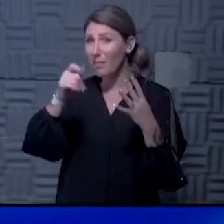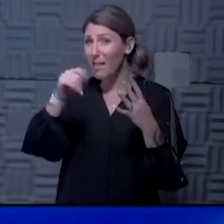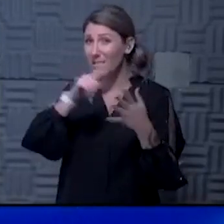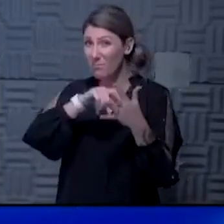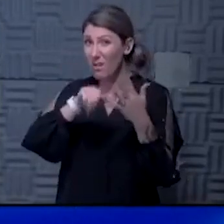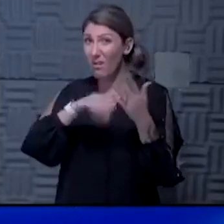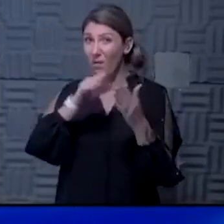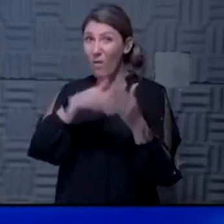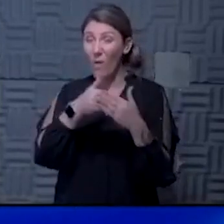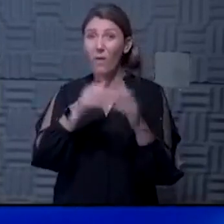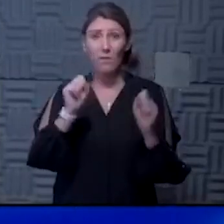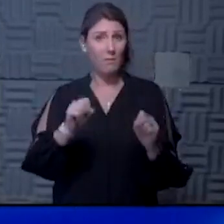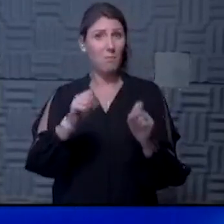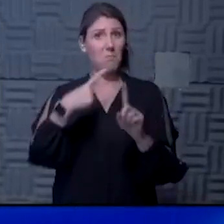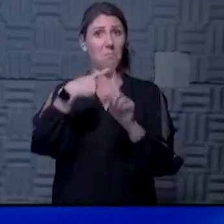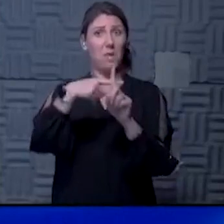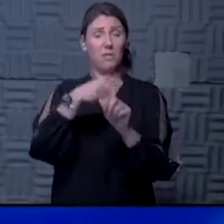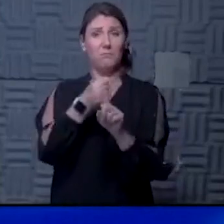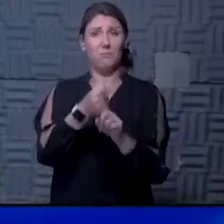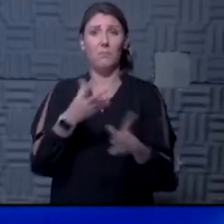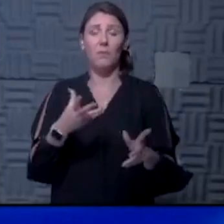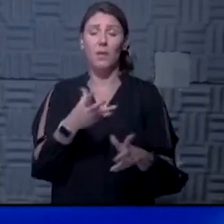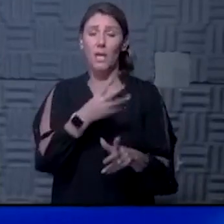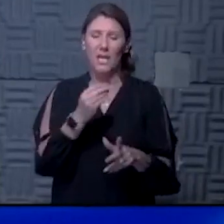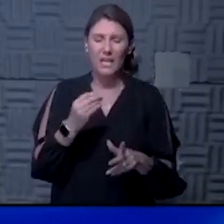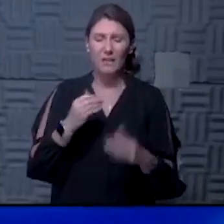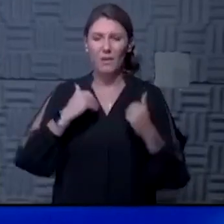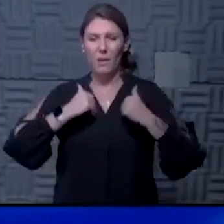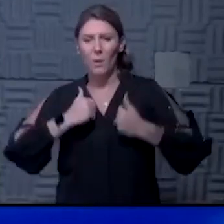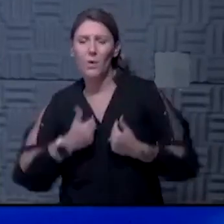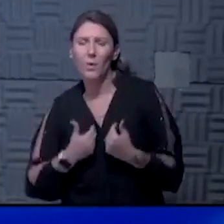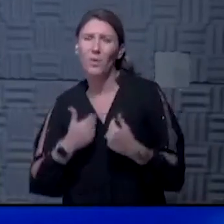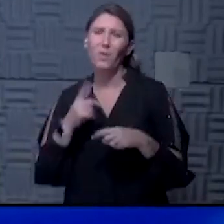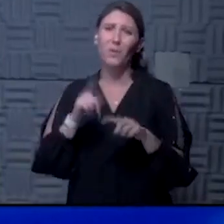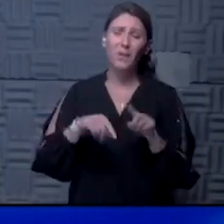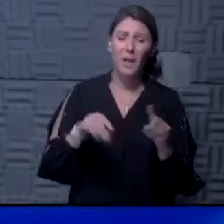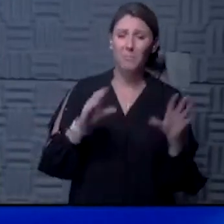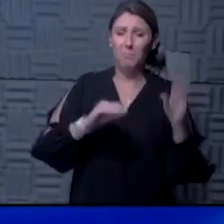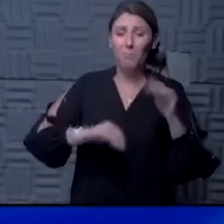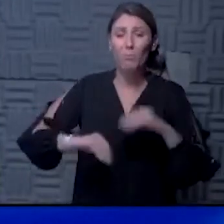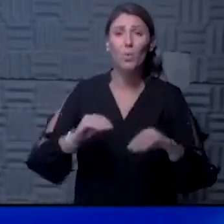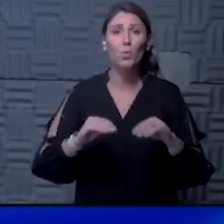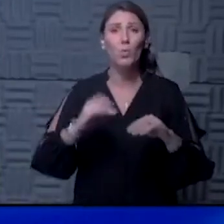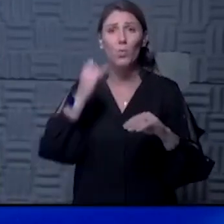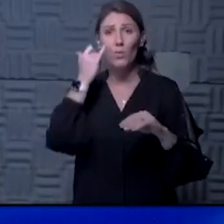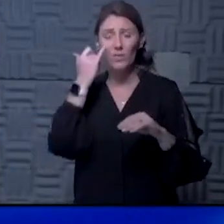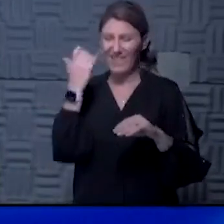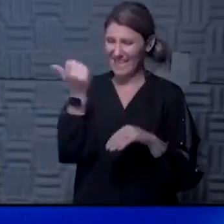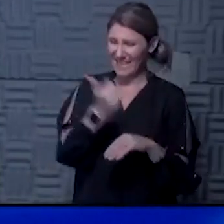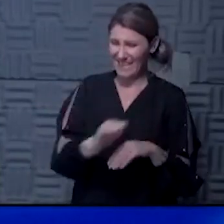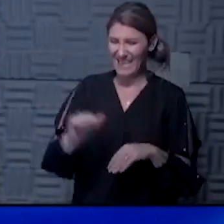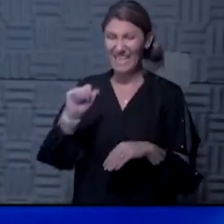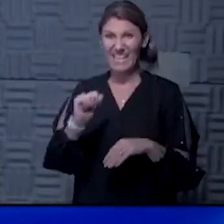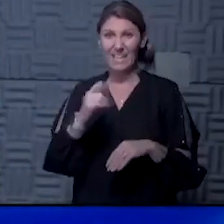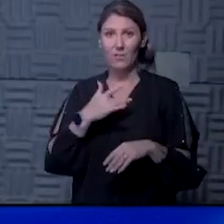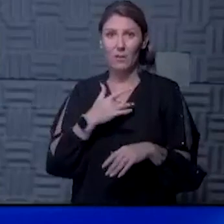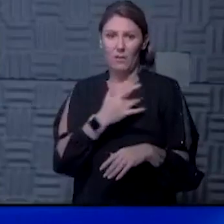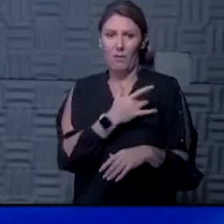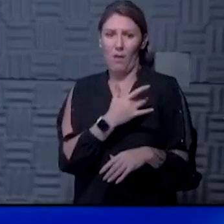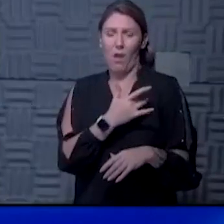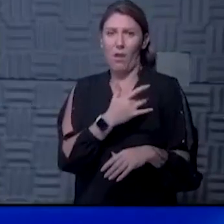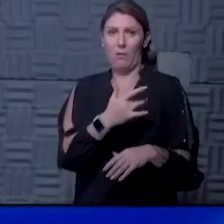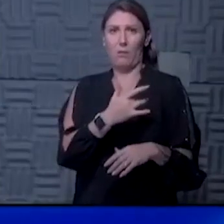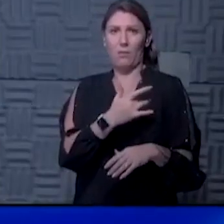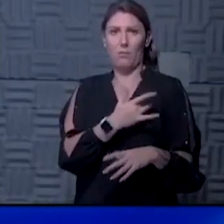short of breath, if you start feeling so fatigued that you're having a hard time moving around, if you have any sense of heart palpitations or